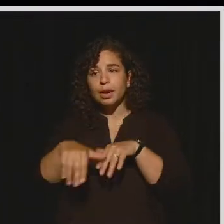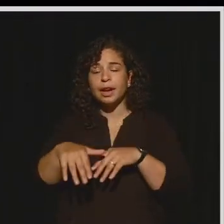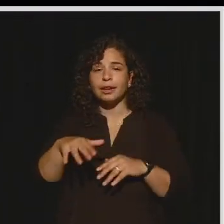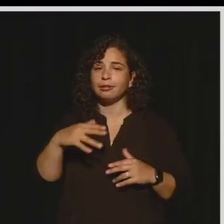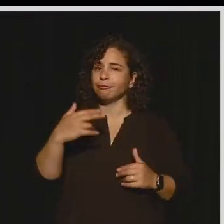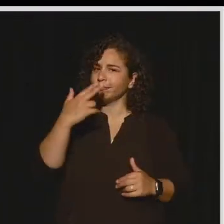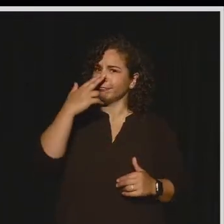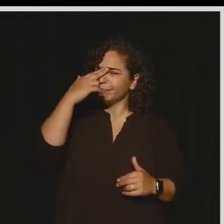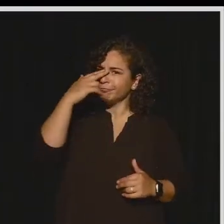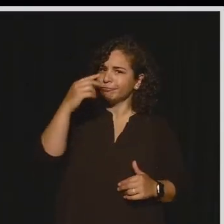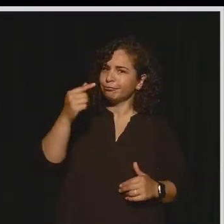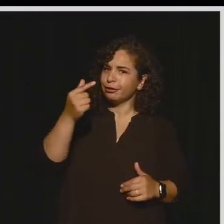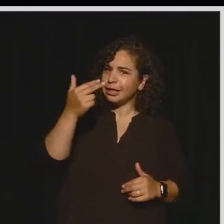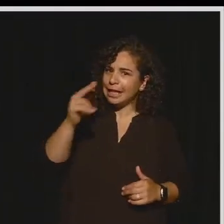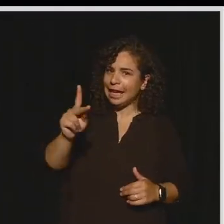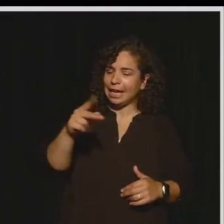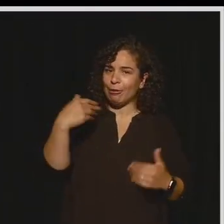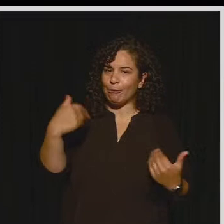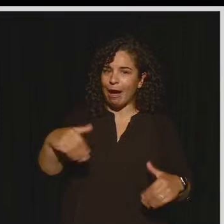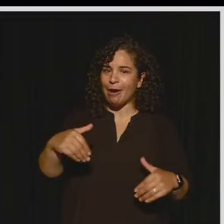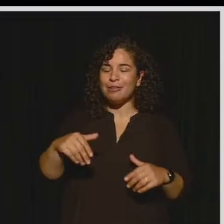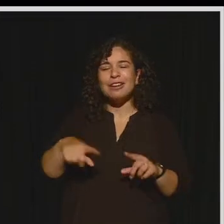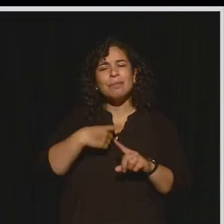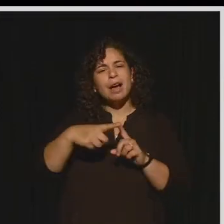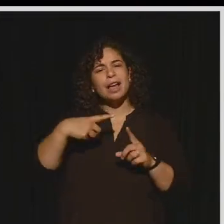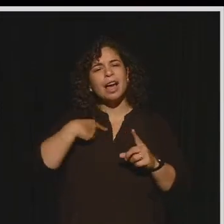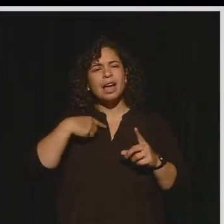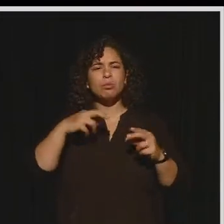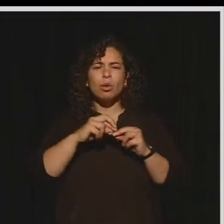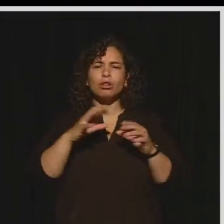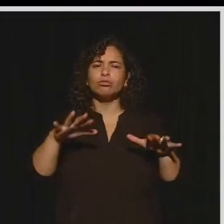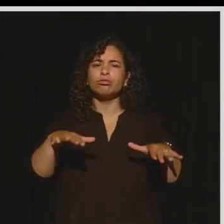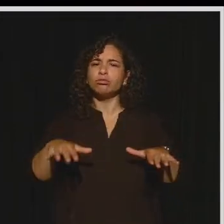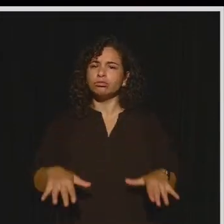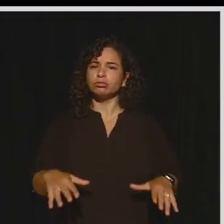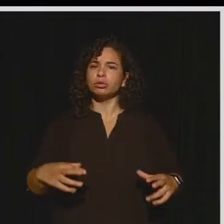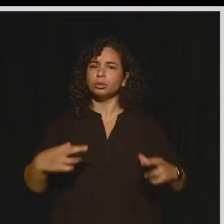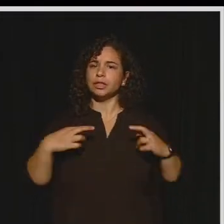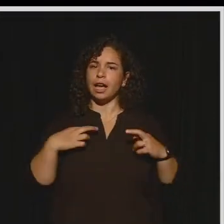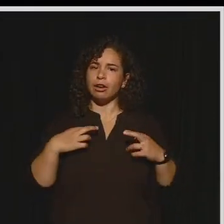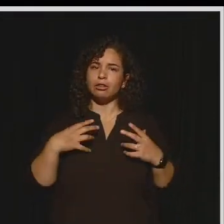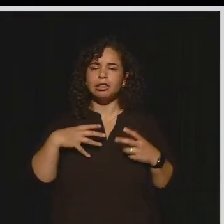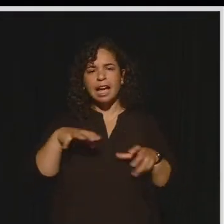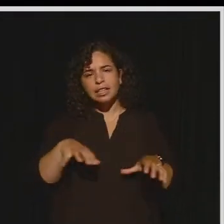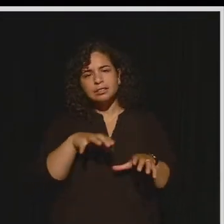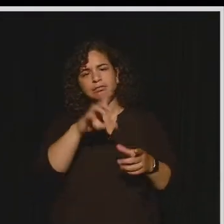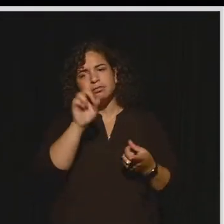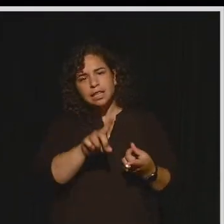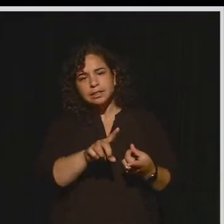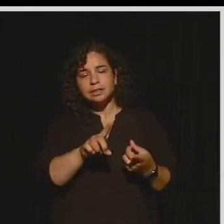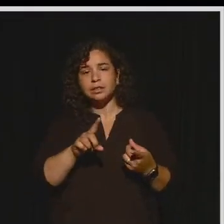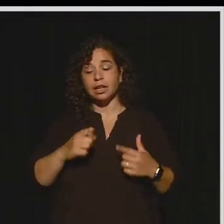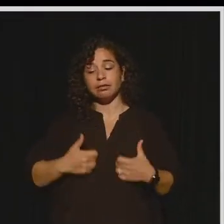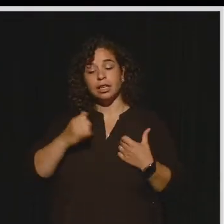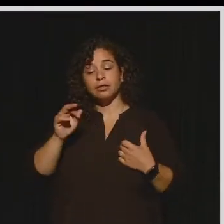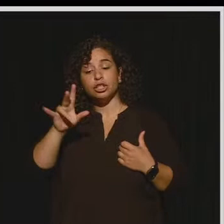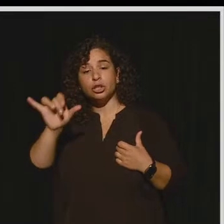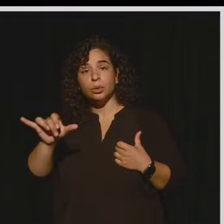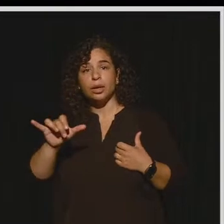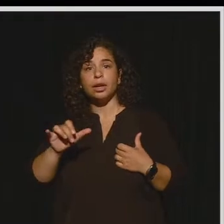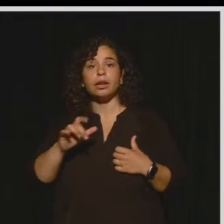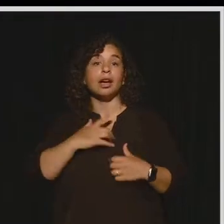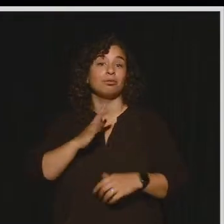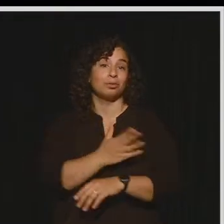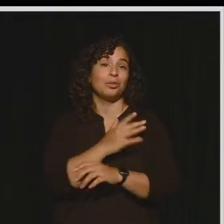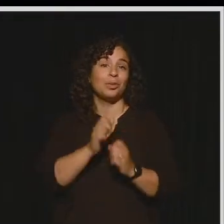of active life in the community. I live out in Surrey. I sing with the social justice choir, and I